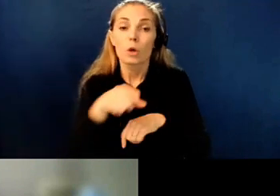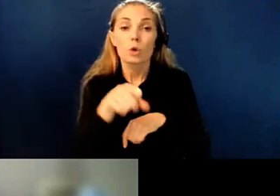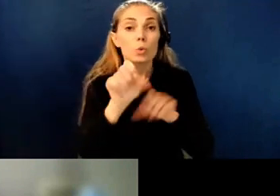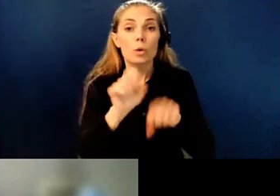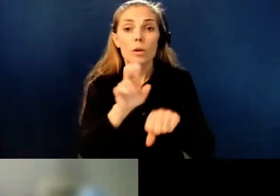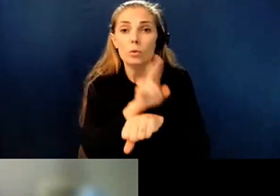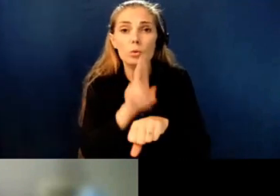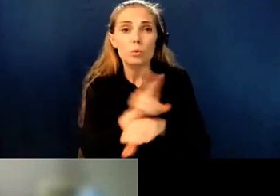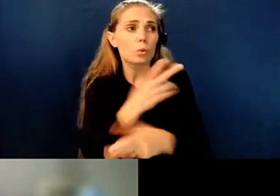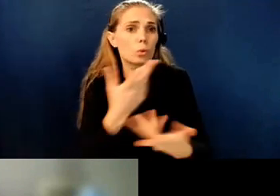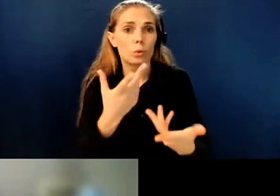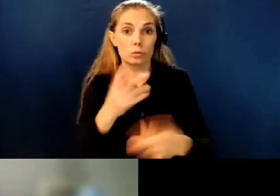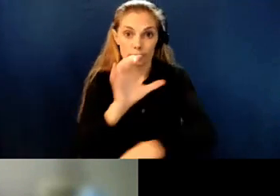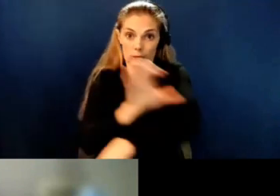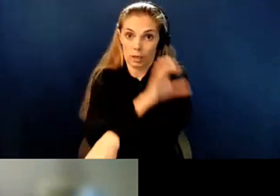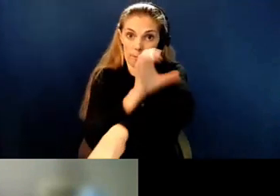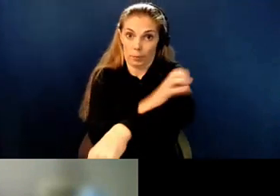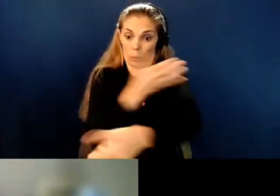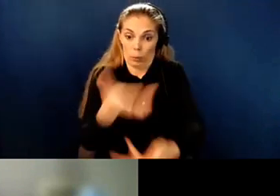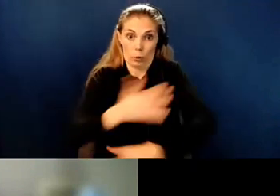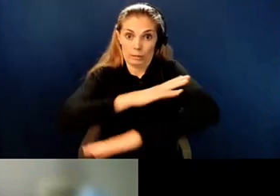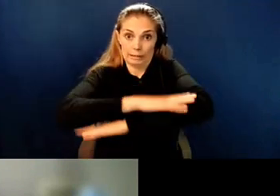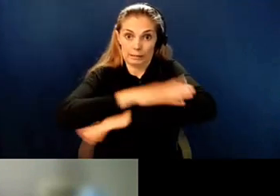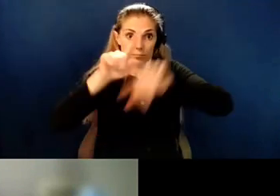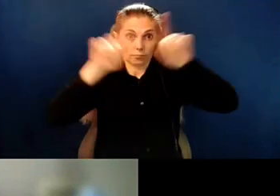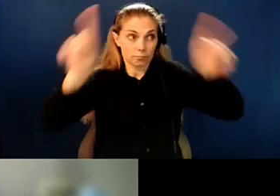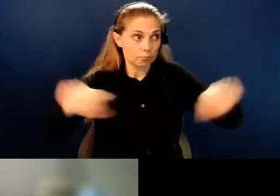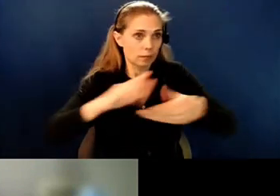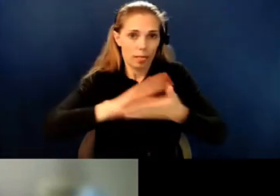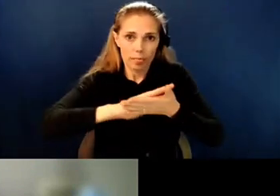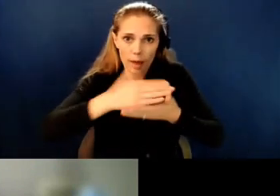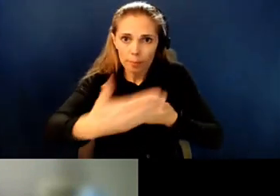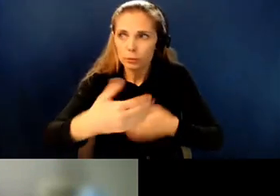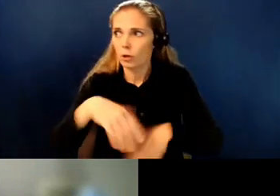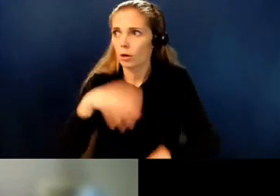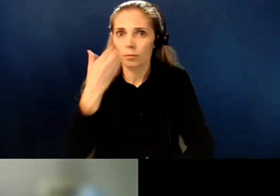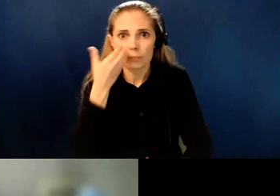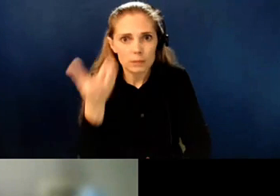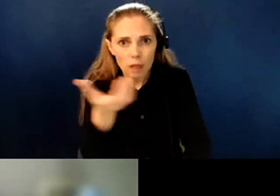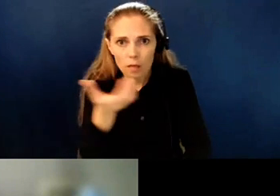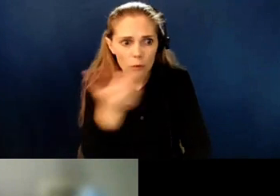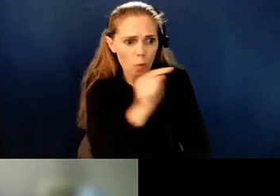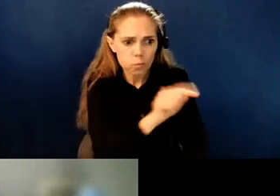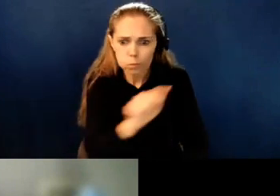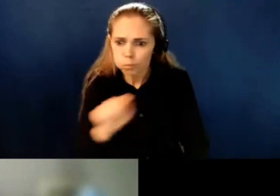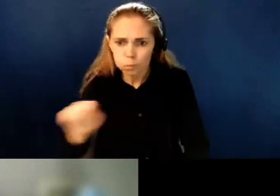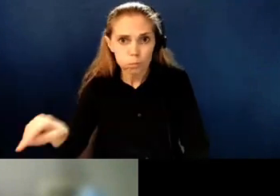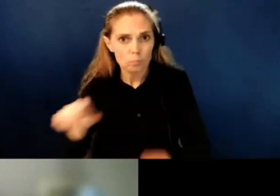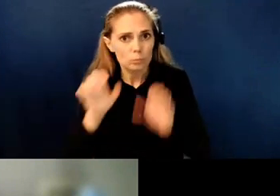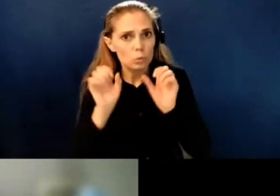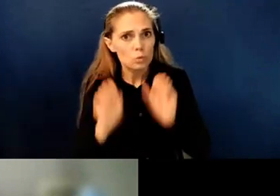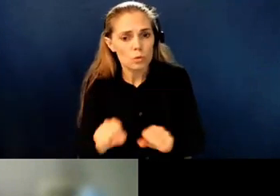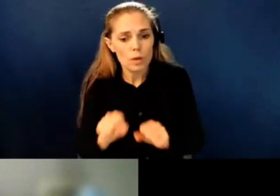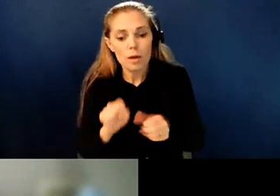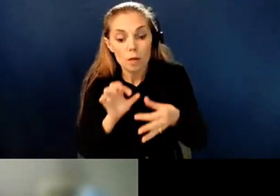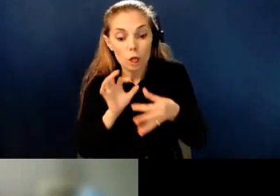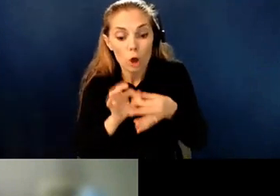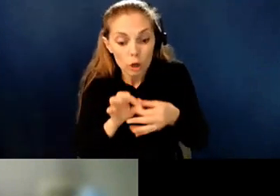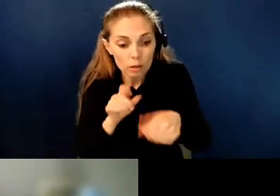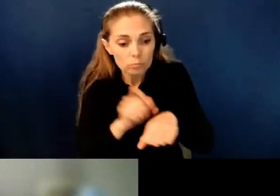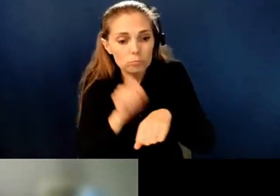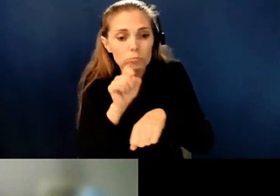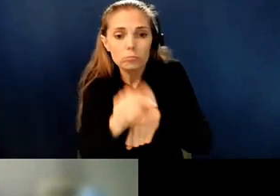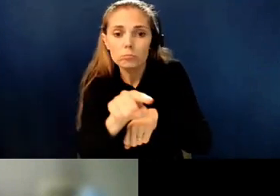you can log in with your mobile device, and you send text messages and automated appointment reminders to your clients. And yes, even though you're